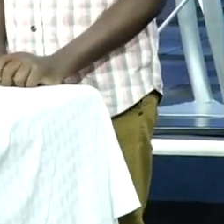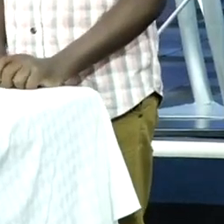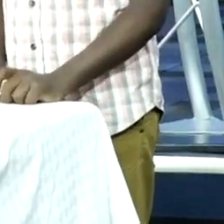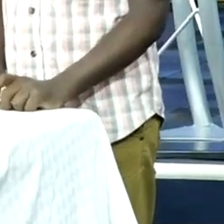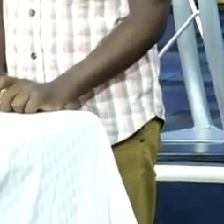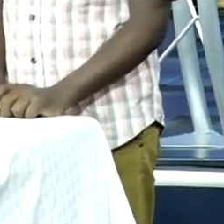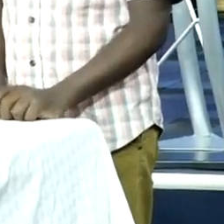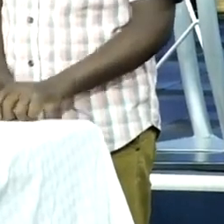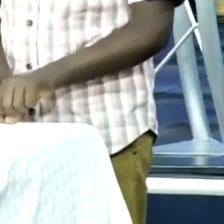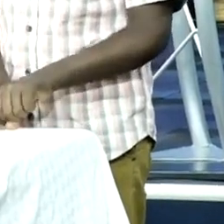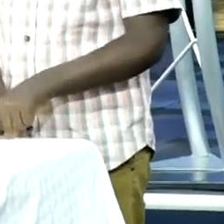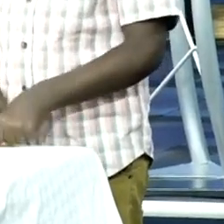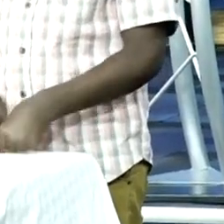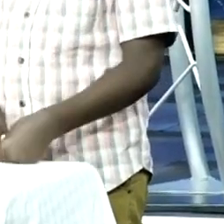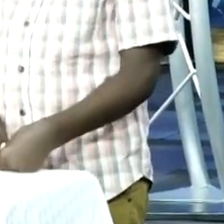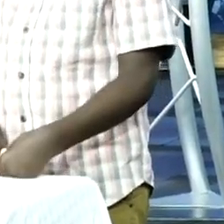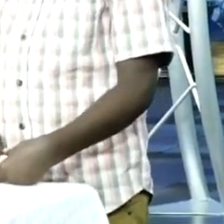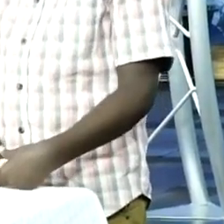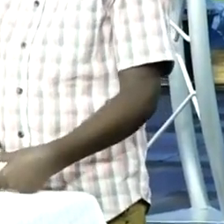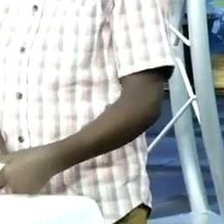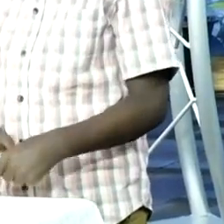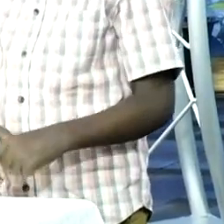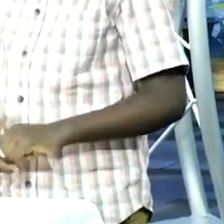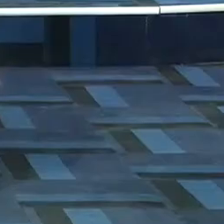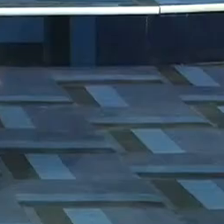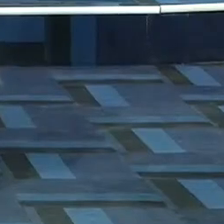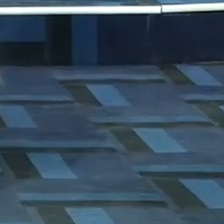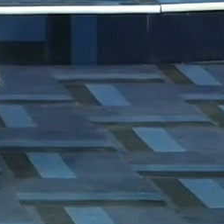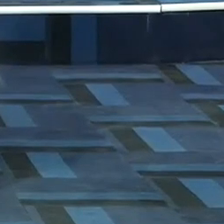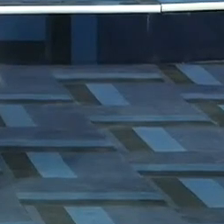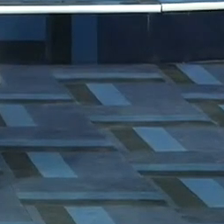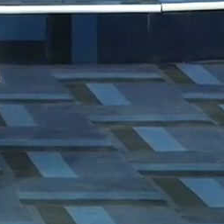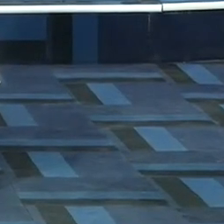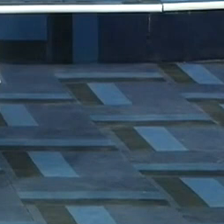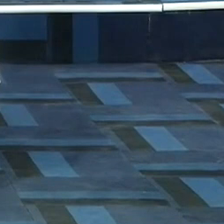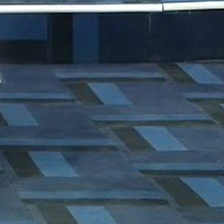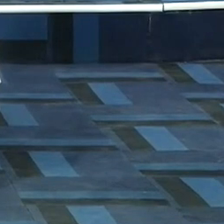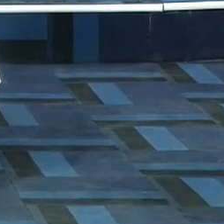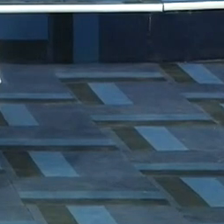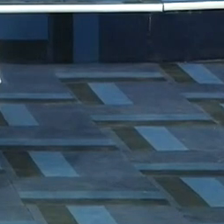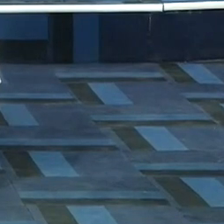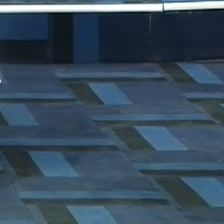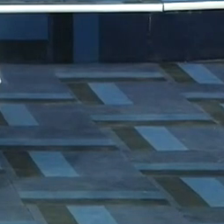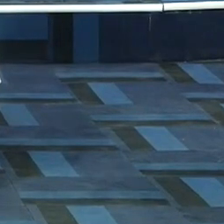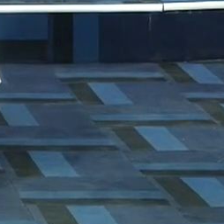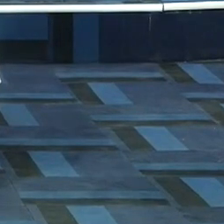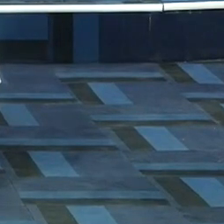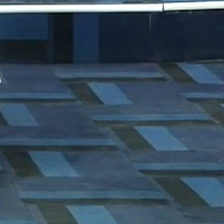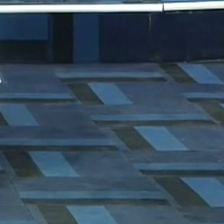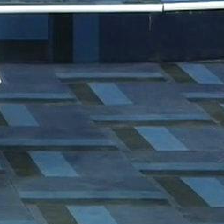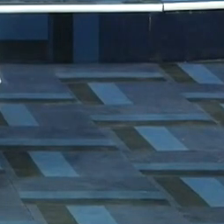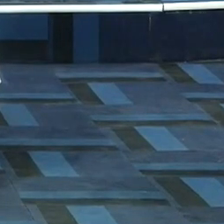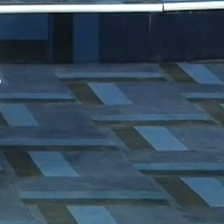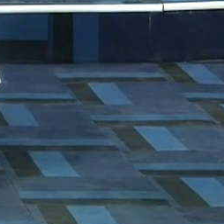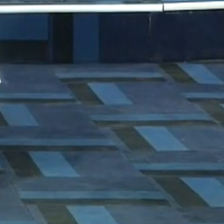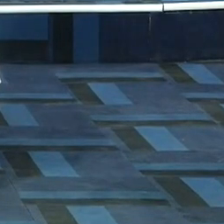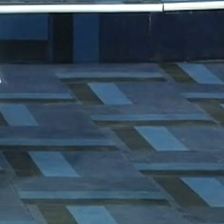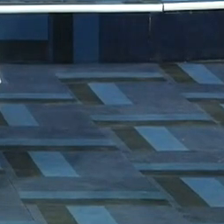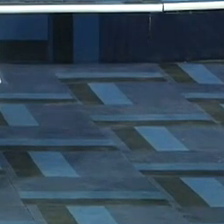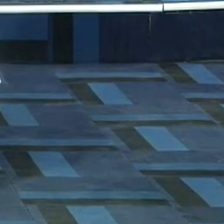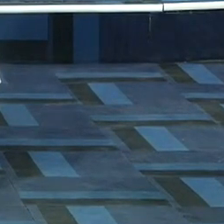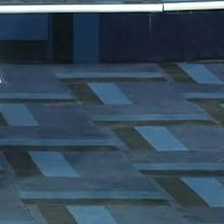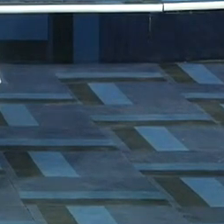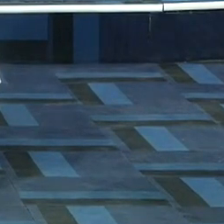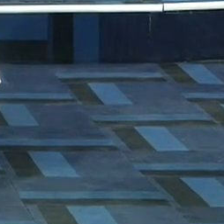Happy Sabbath. Yeah, I'm glad it's time for the children's story. And the title of